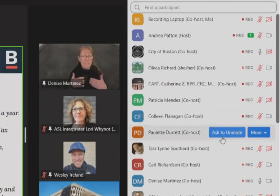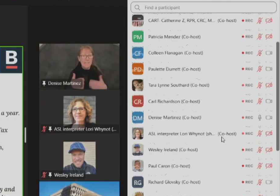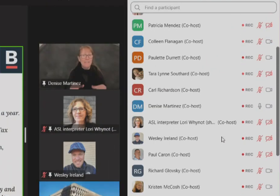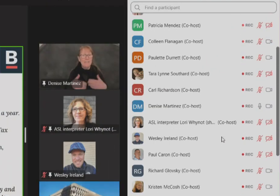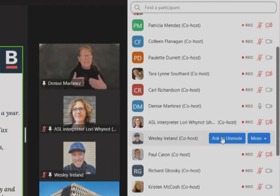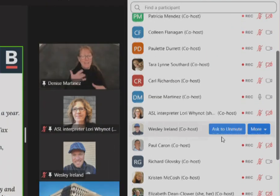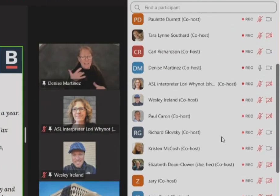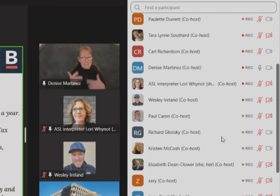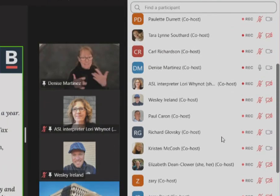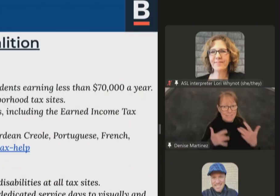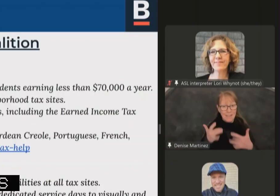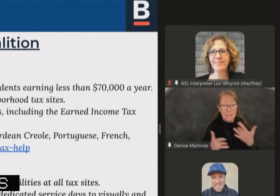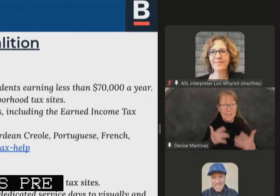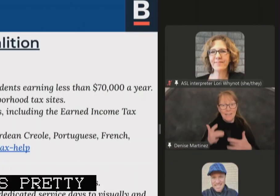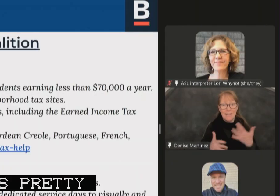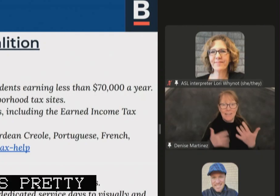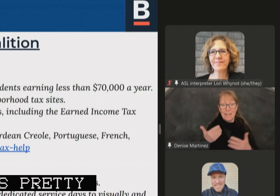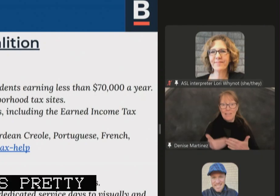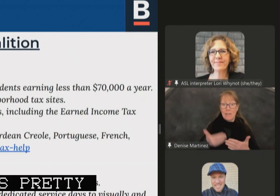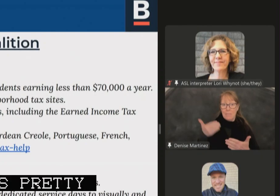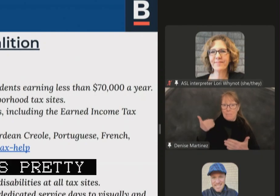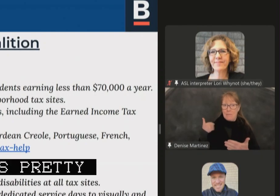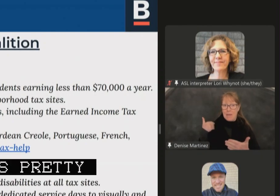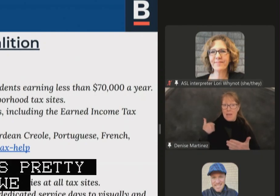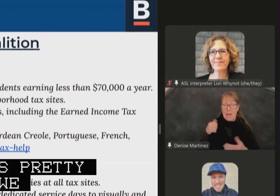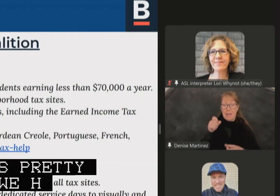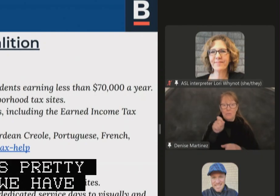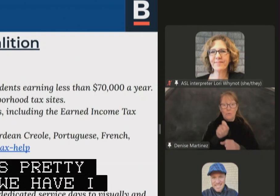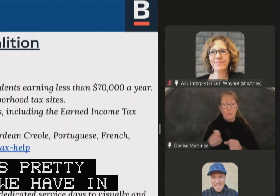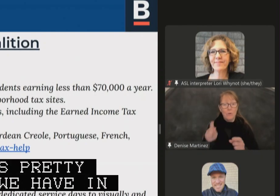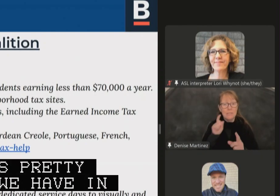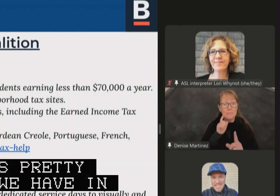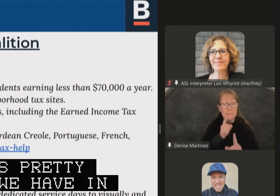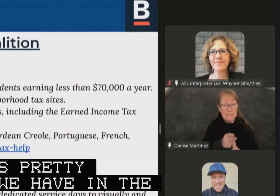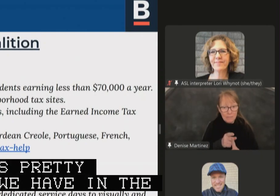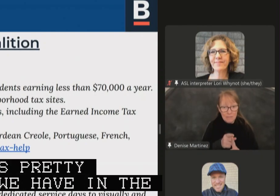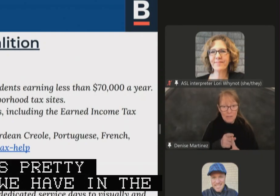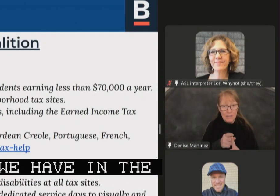because we have in the past worked specifically with